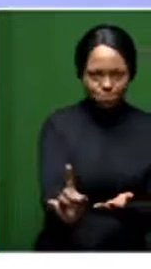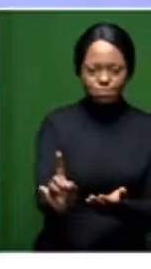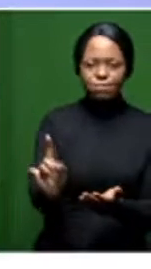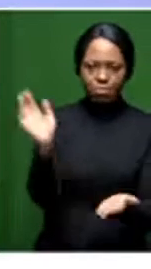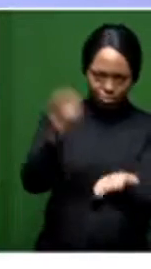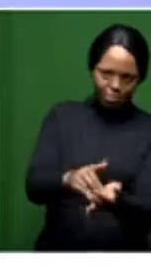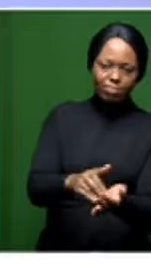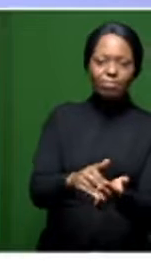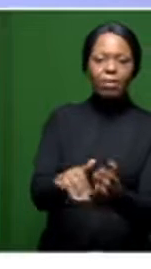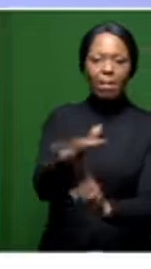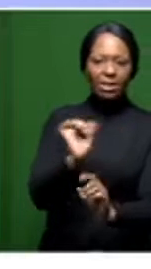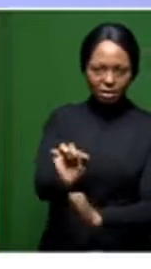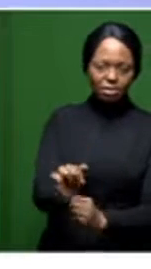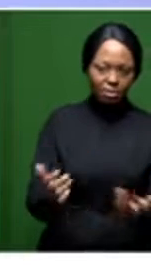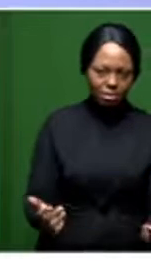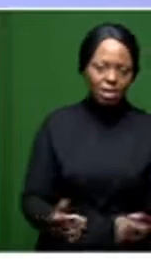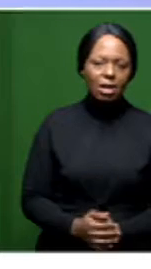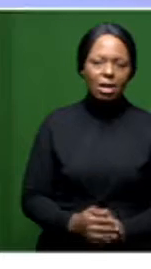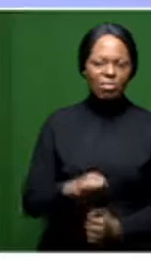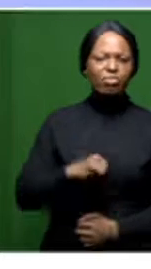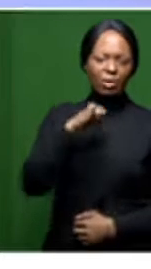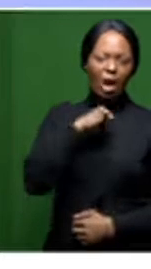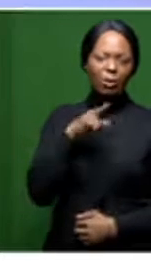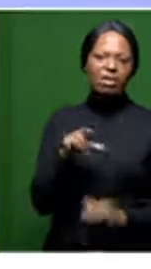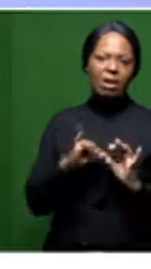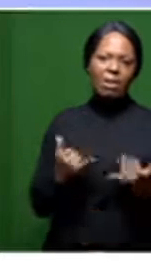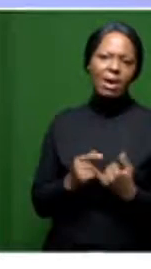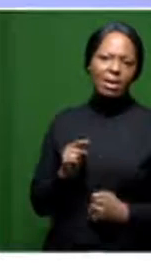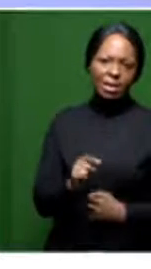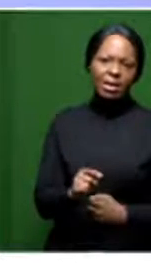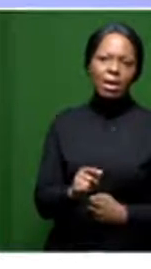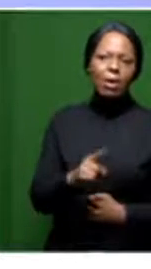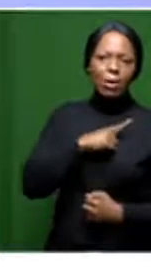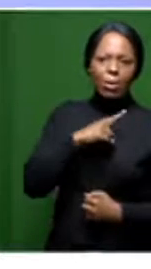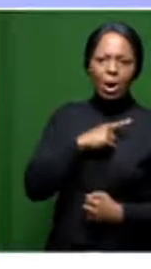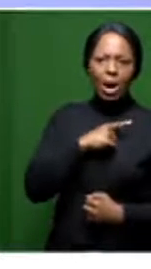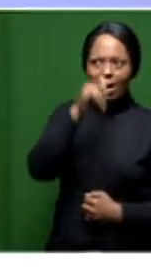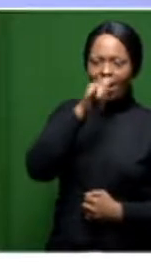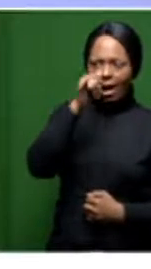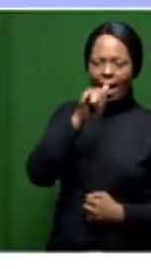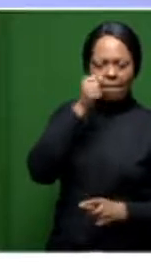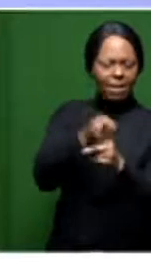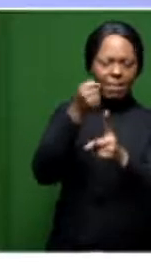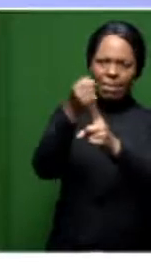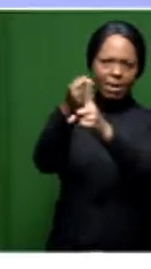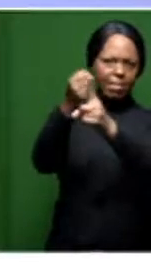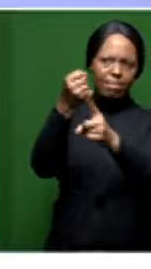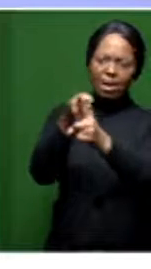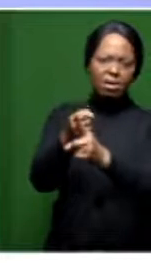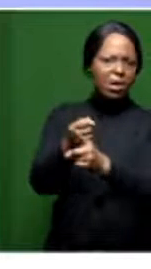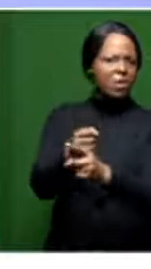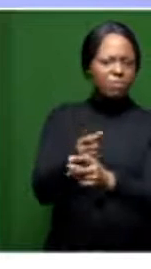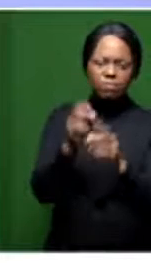And for us, that's a really good feat, and we're proud about it, but we know that the way to fight crime has to be proactive as well. It has to be